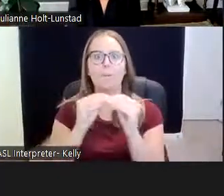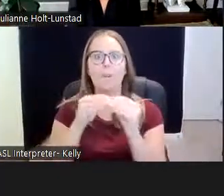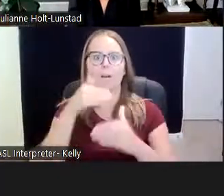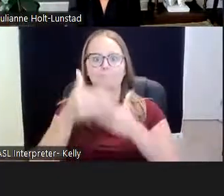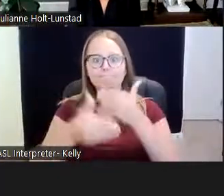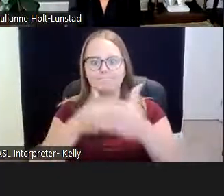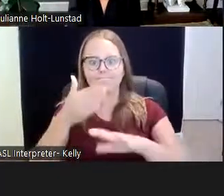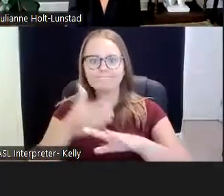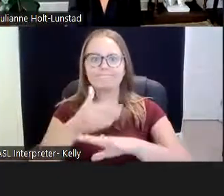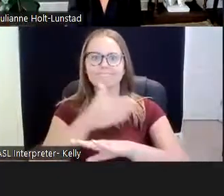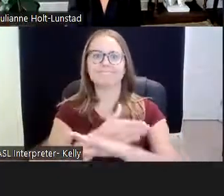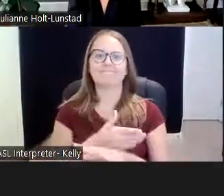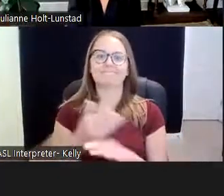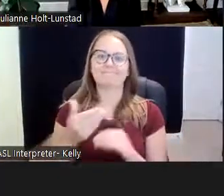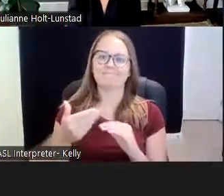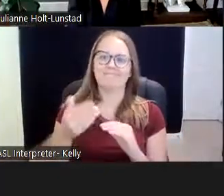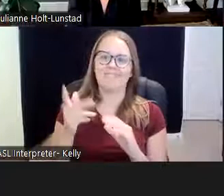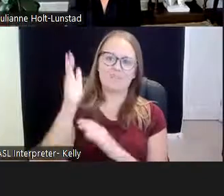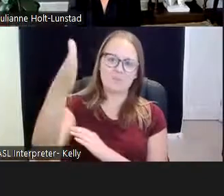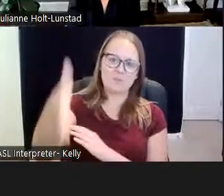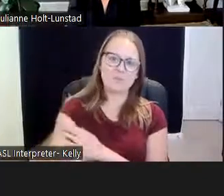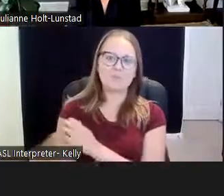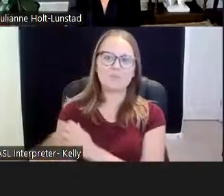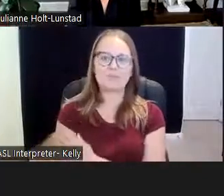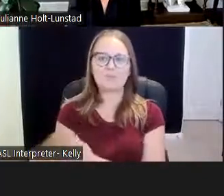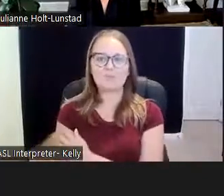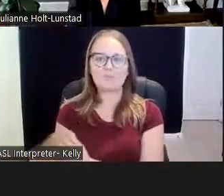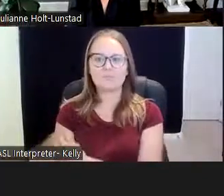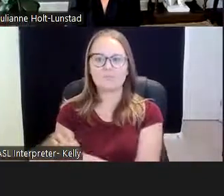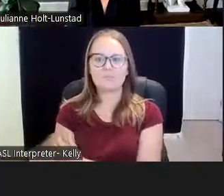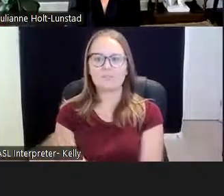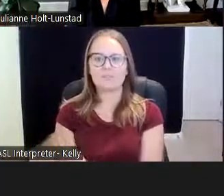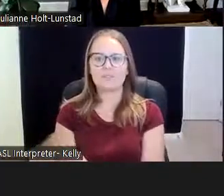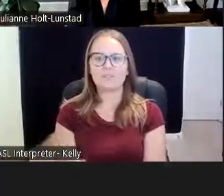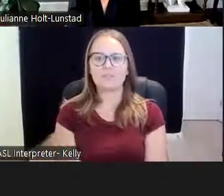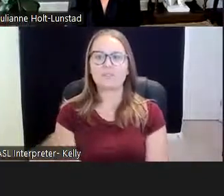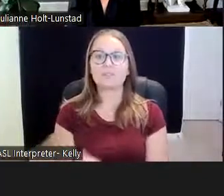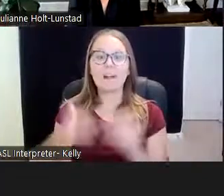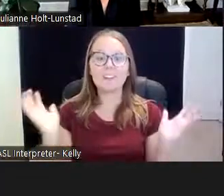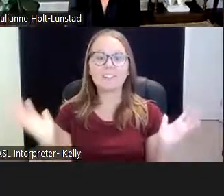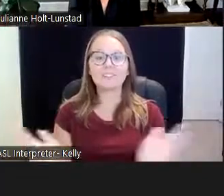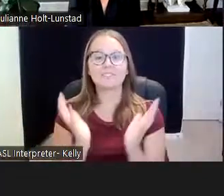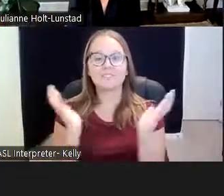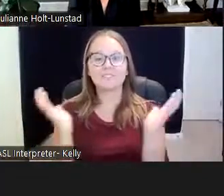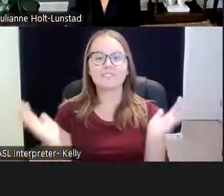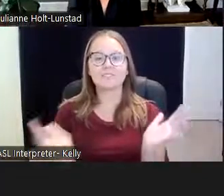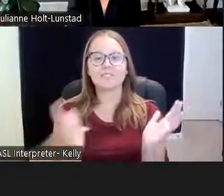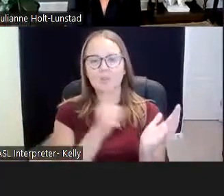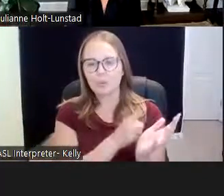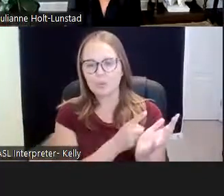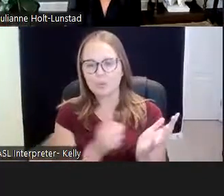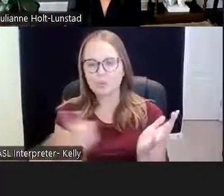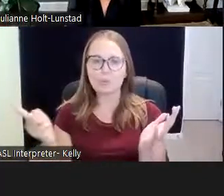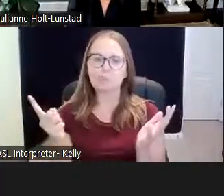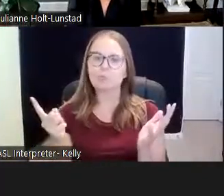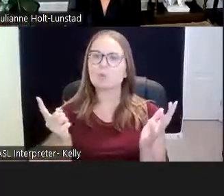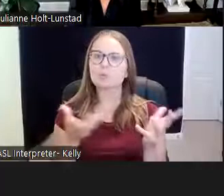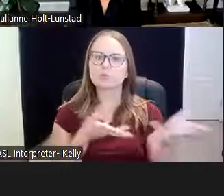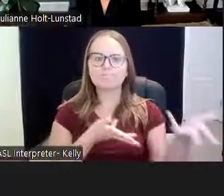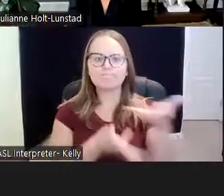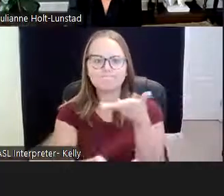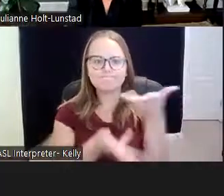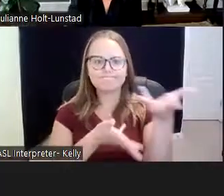over the coming years. And so I want to encourage everyone to all get